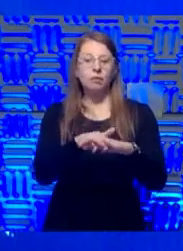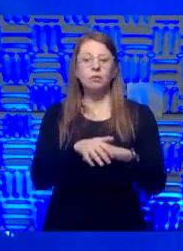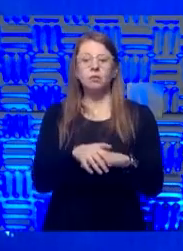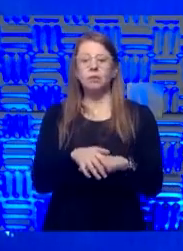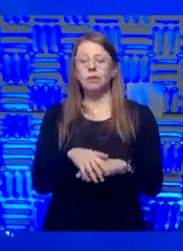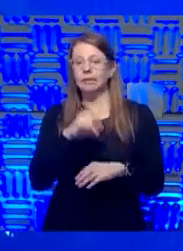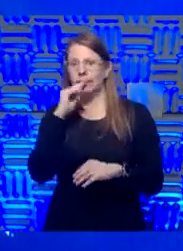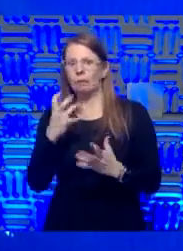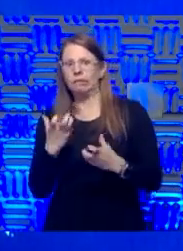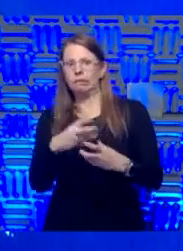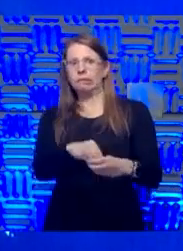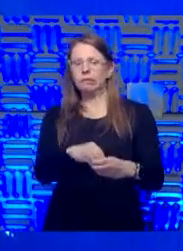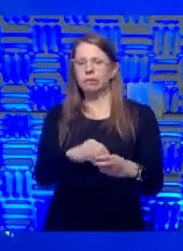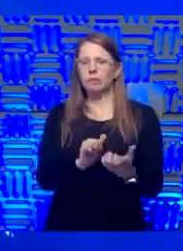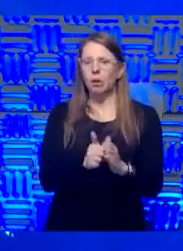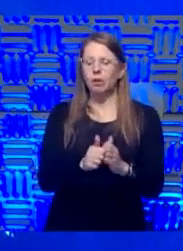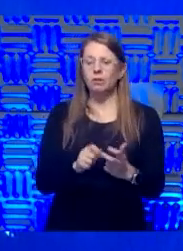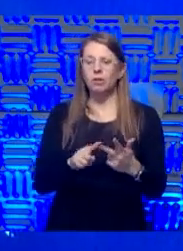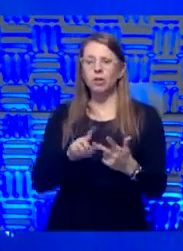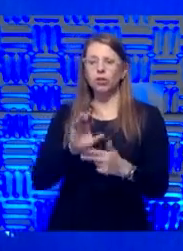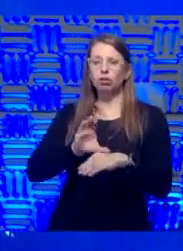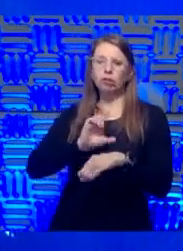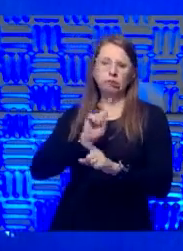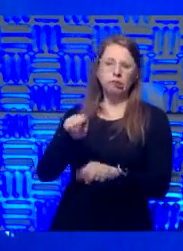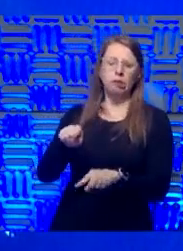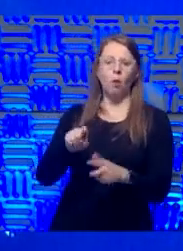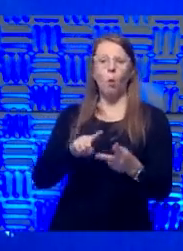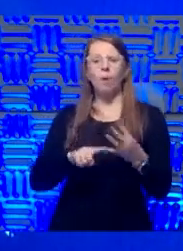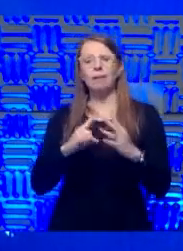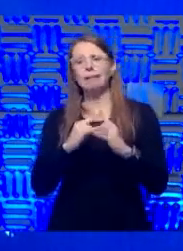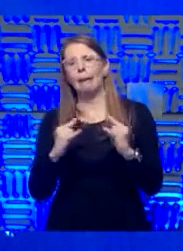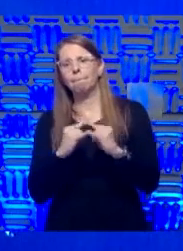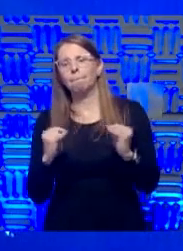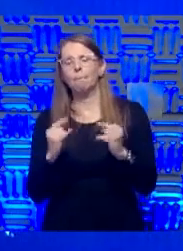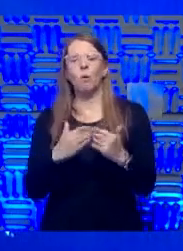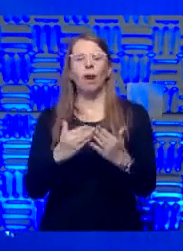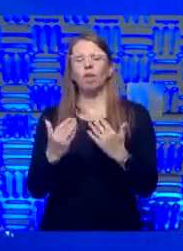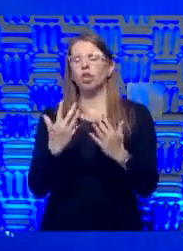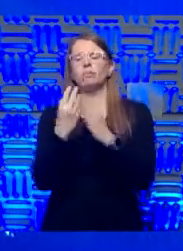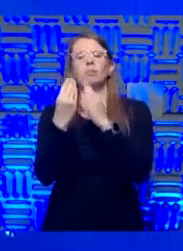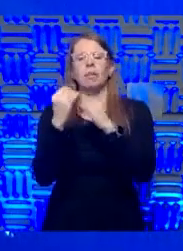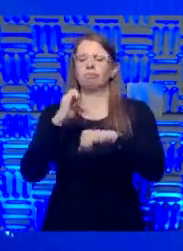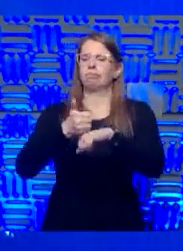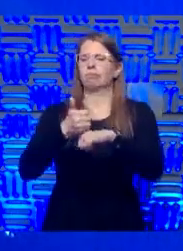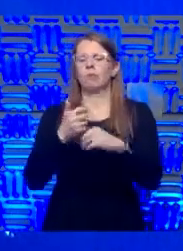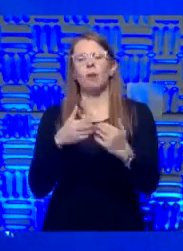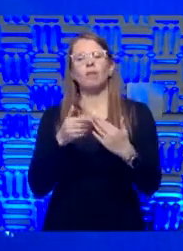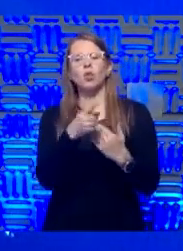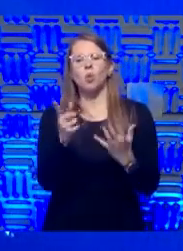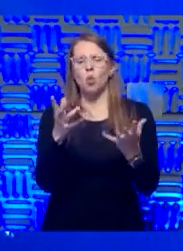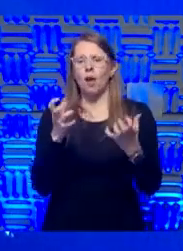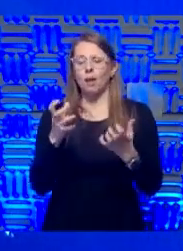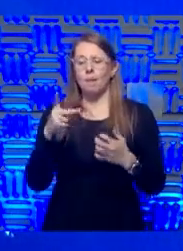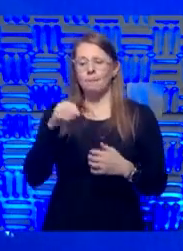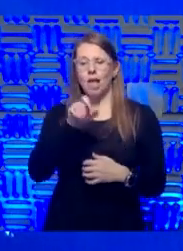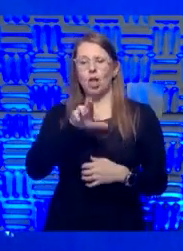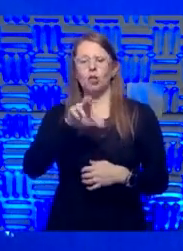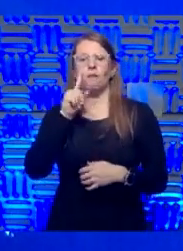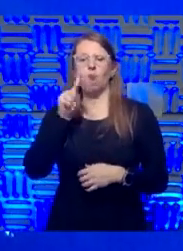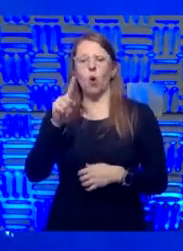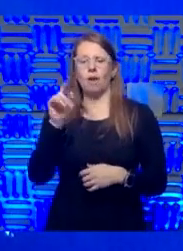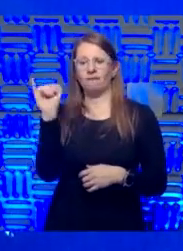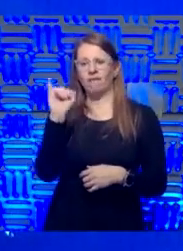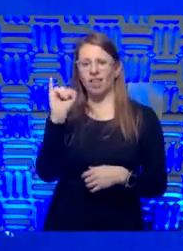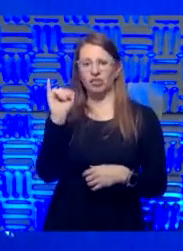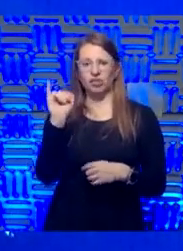out and play, you want to get back to church, you want to get out and go camping, whatever you want to do, just remember that the pillars of infection control